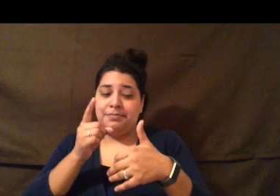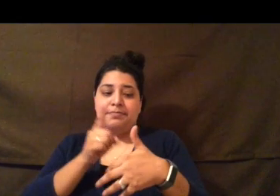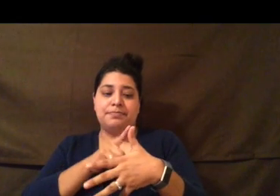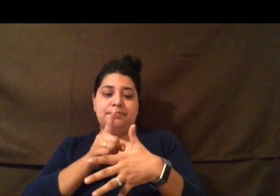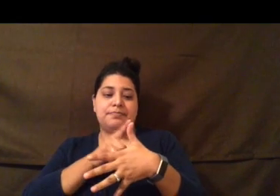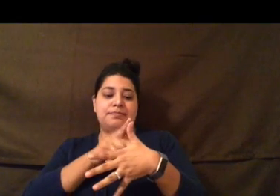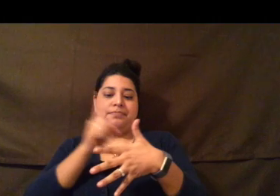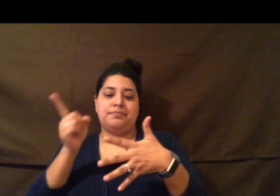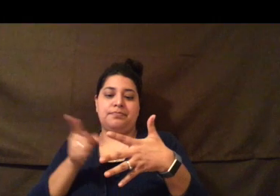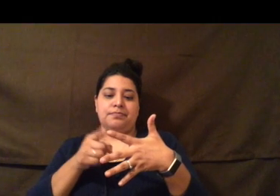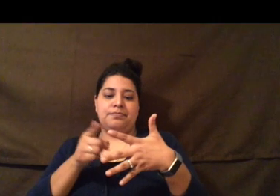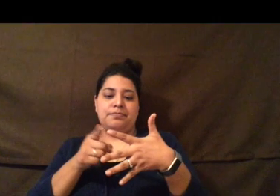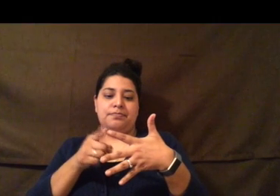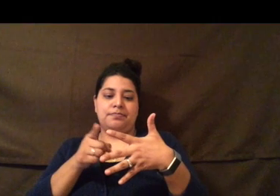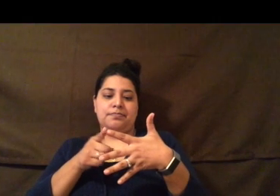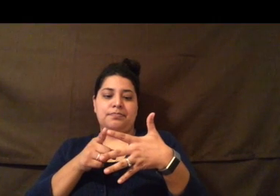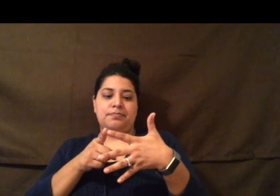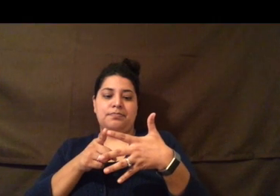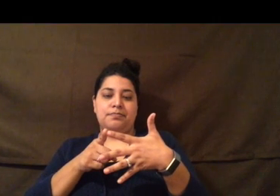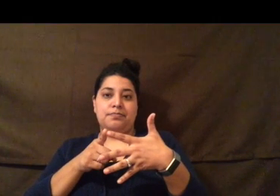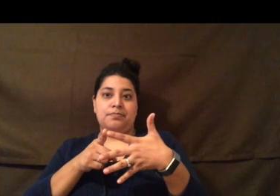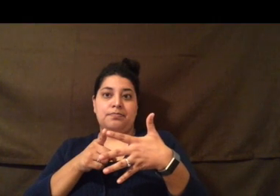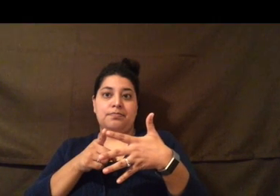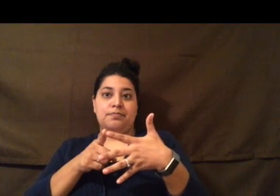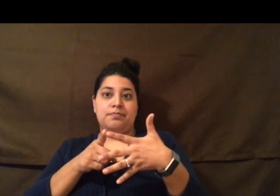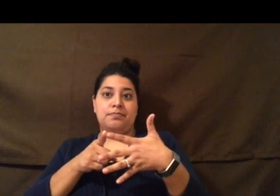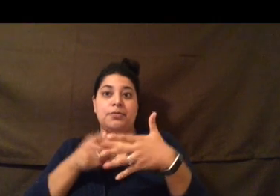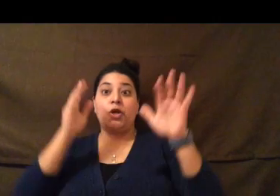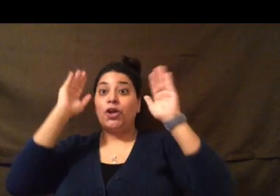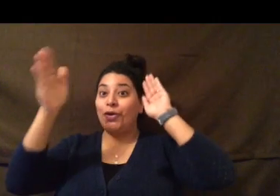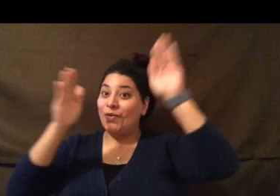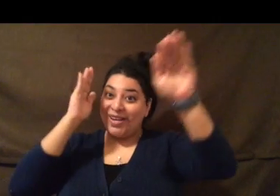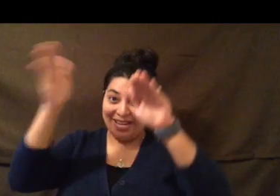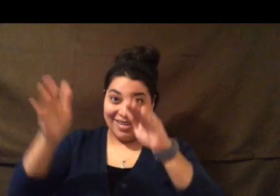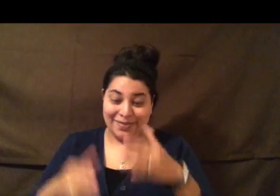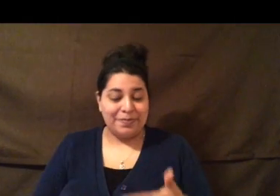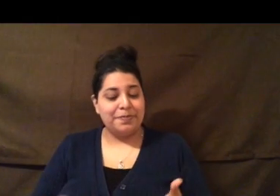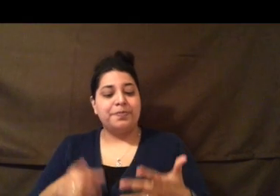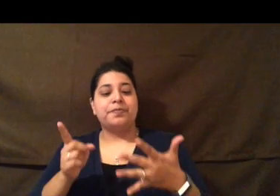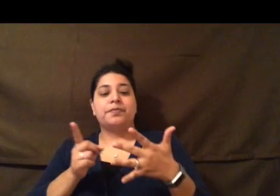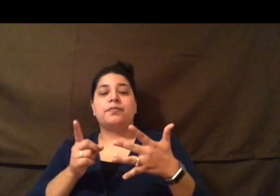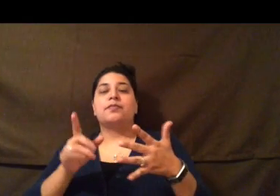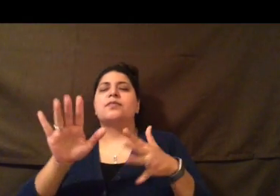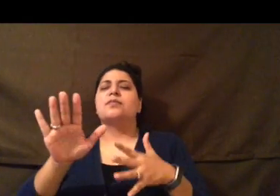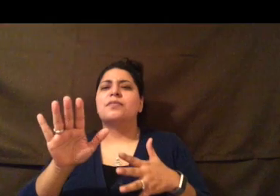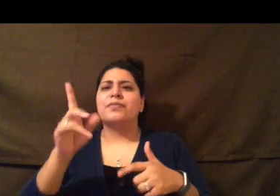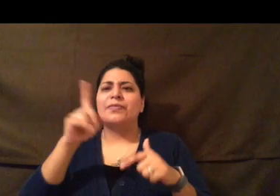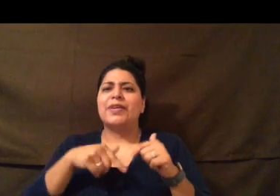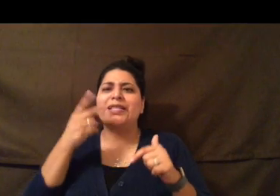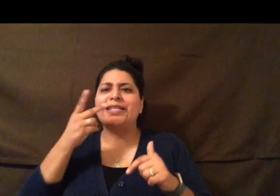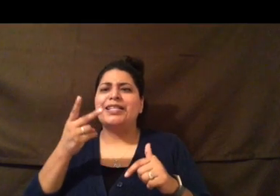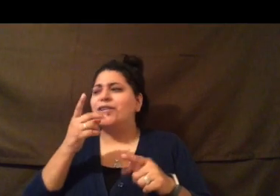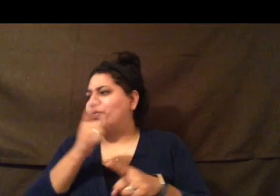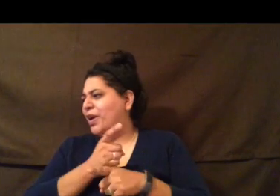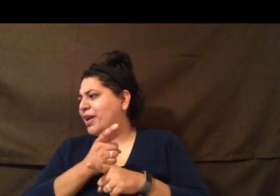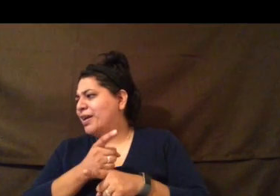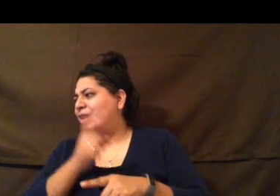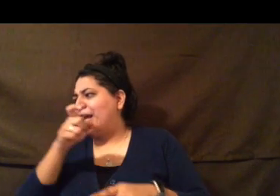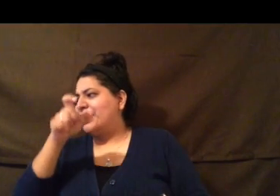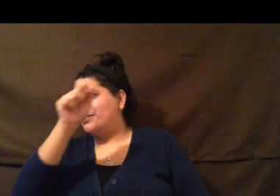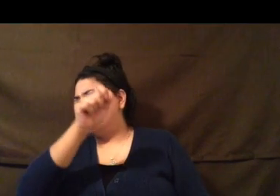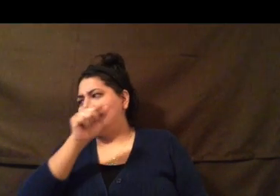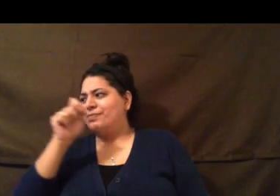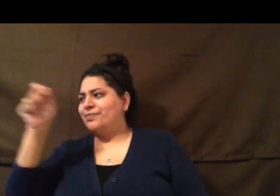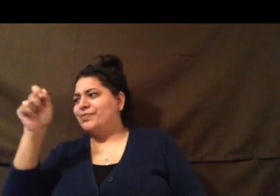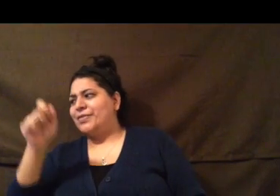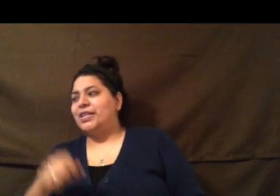our date. We have our greeting. Oh, can't see that, can you? I